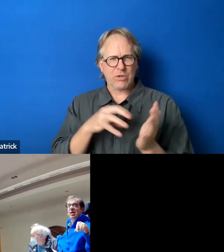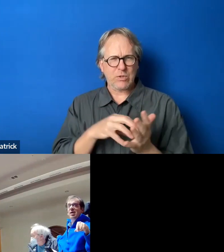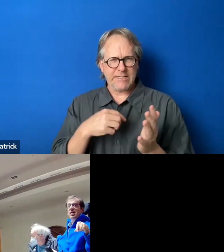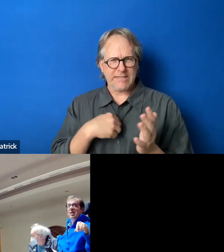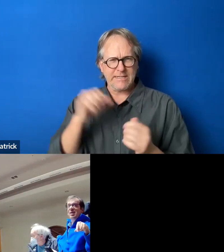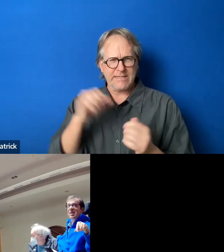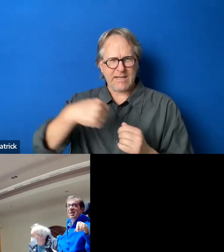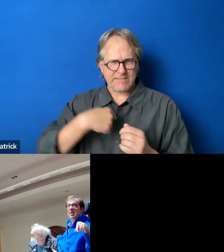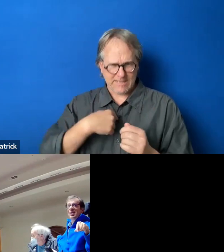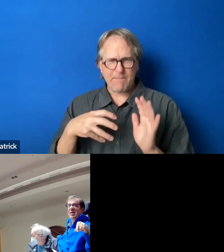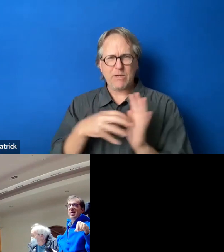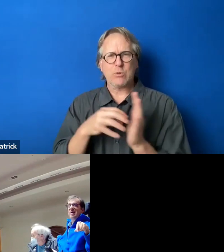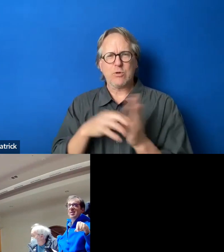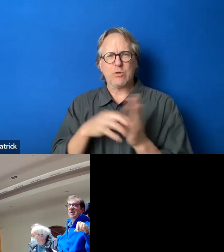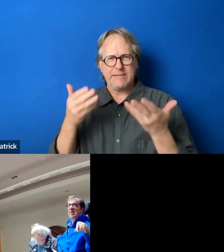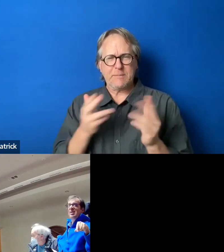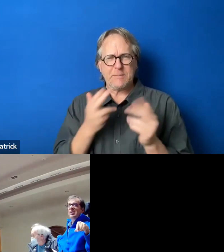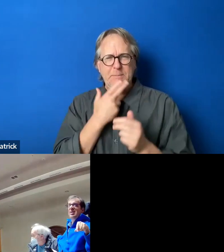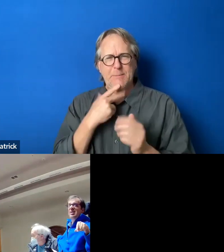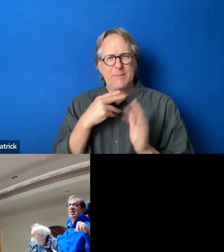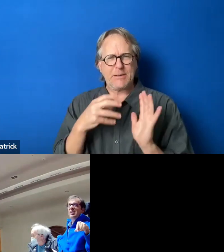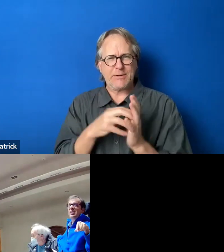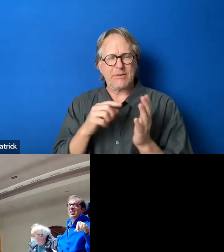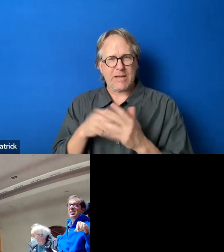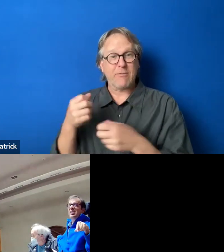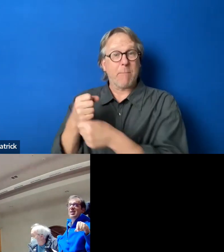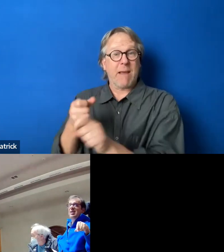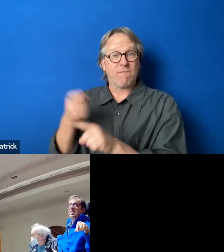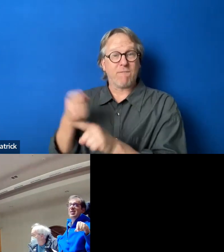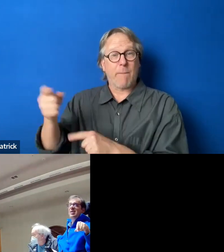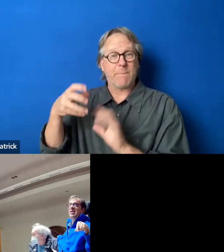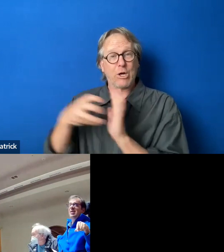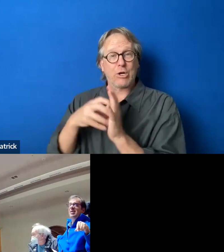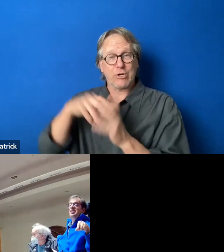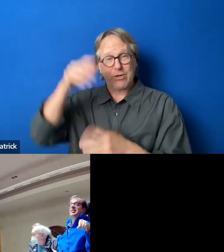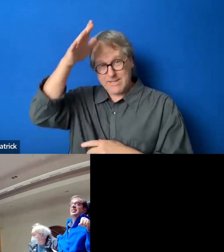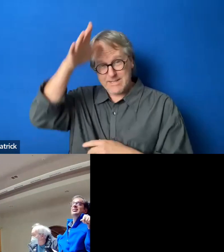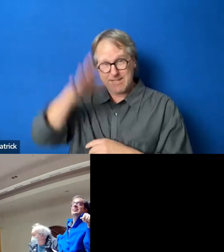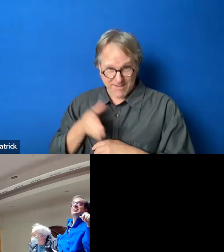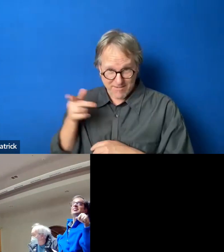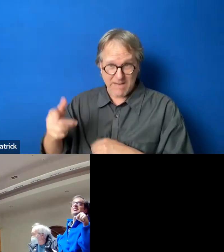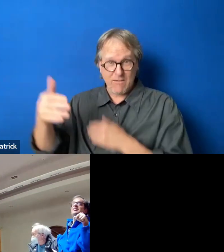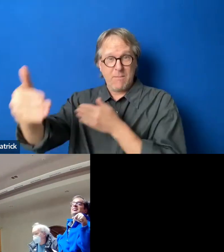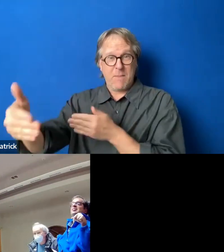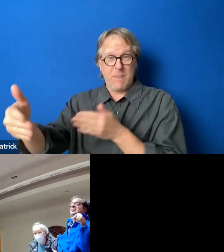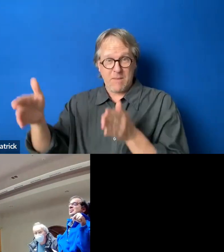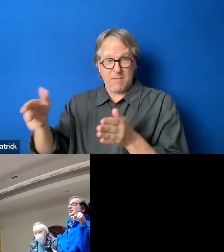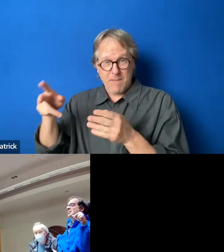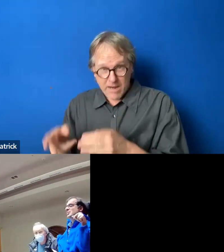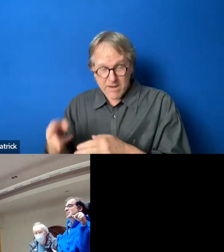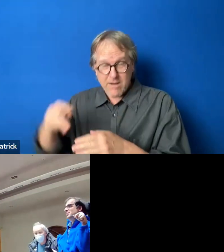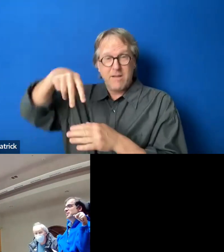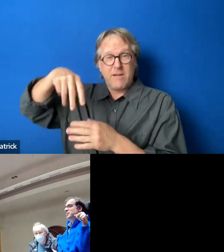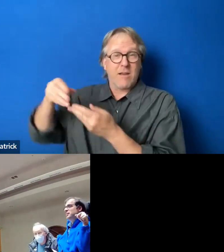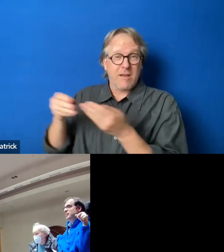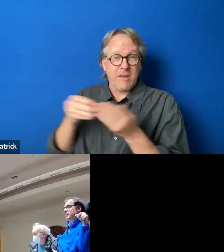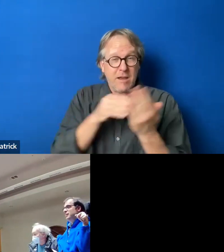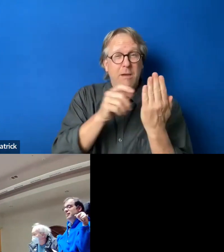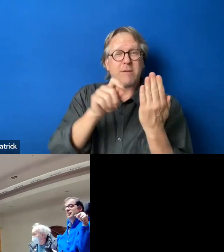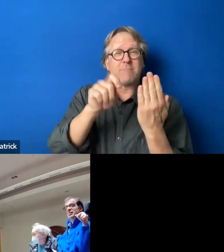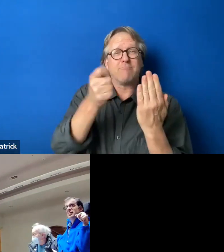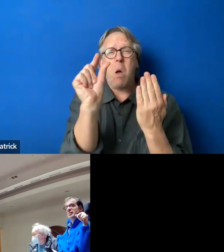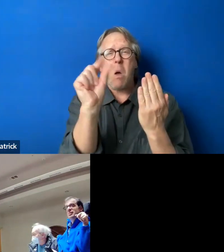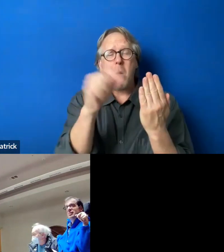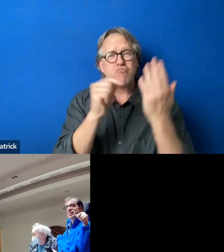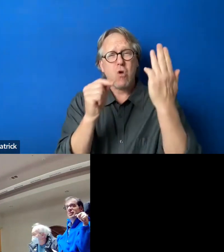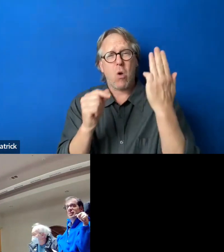I am. I was made by the cookie man. I'm away from the cookie pan. A little piece broke off of